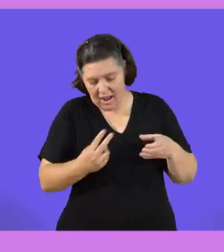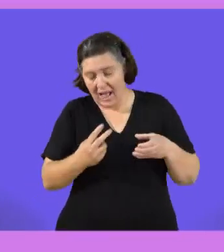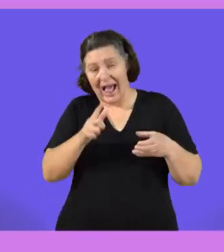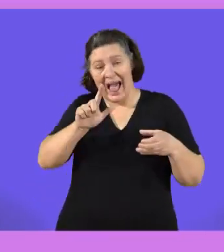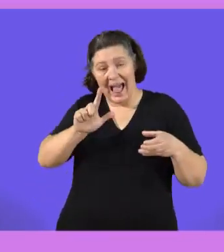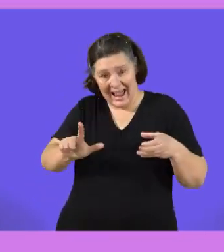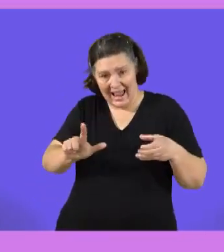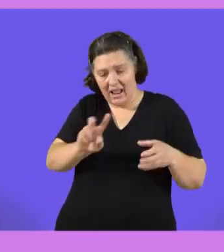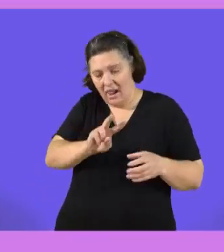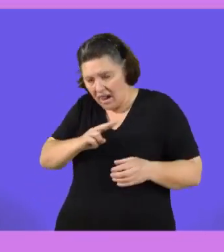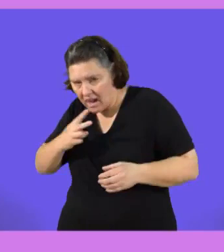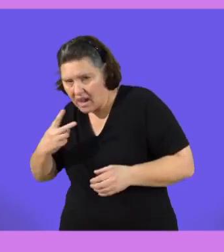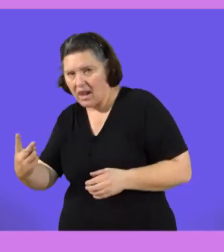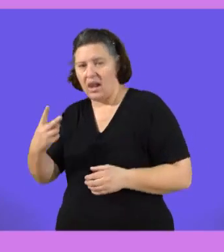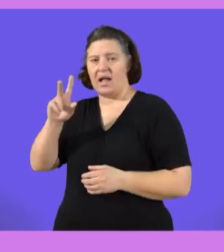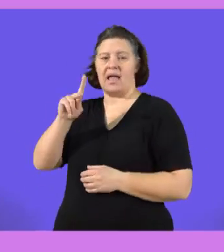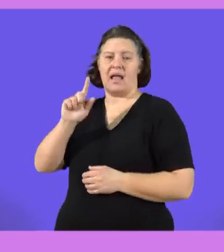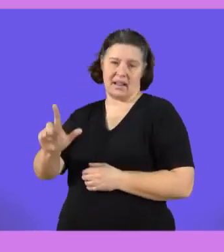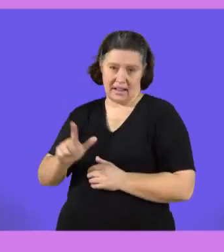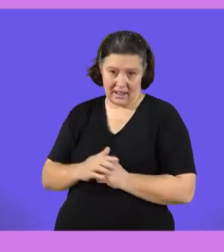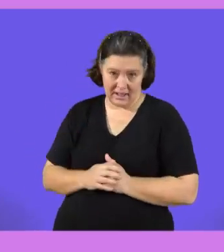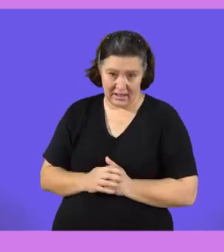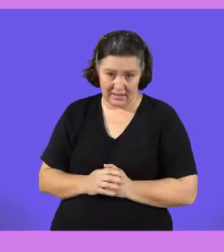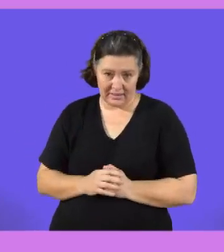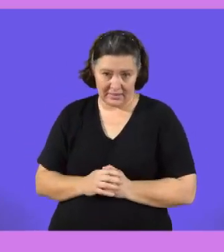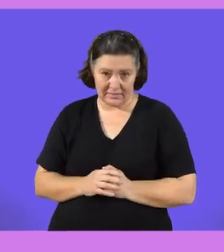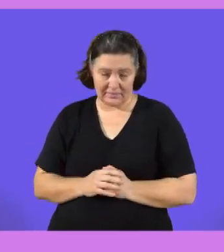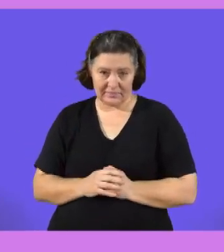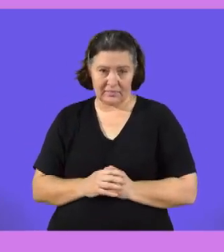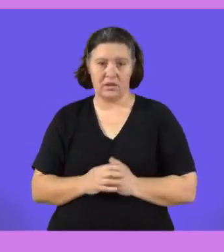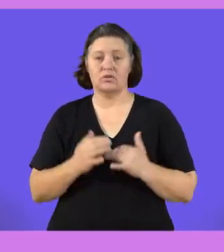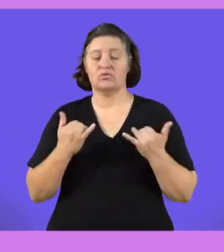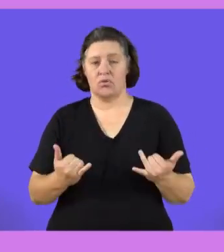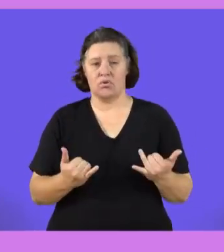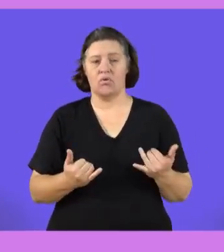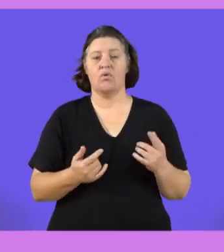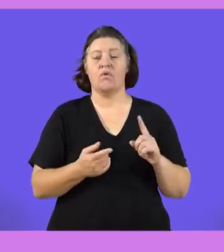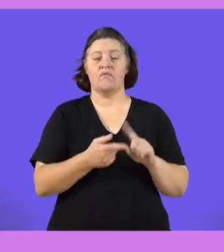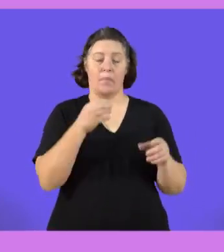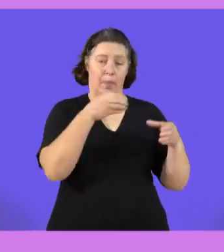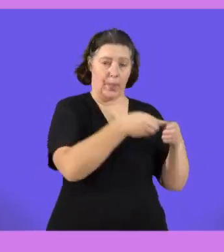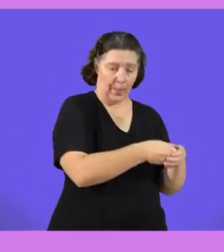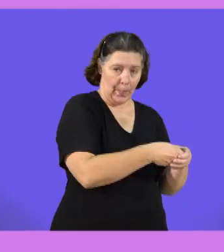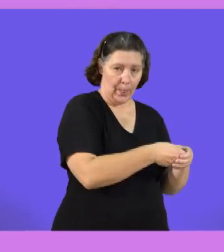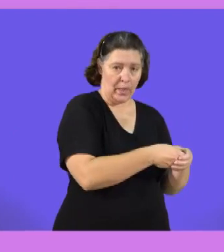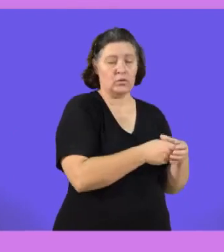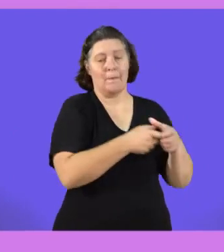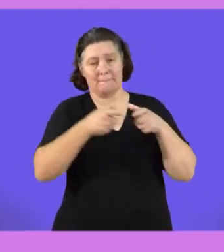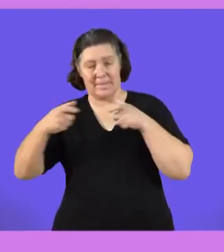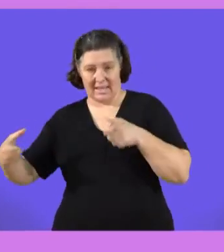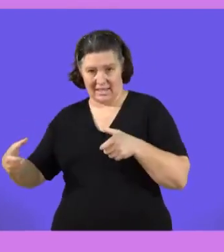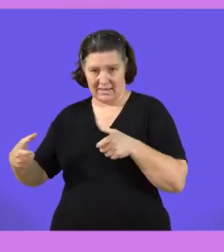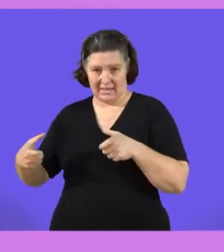into liters, and thereafter from liters to kiloliters. So I'm converting from small to